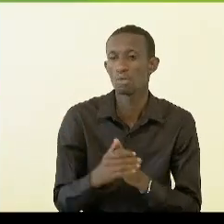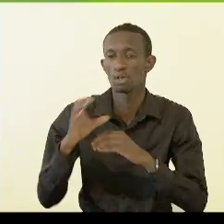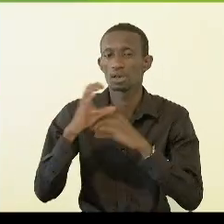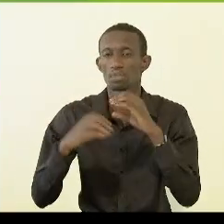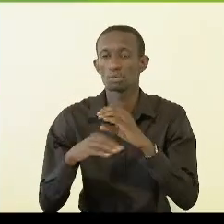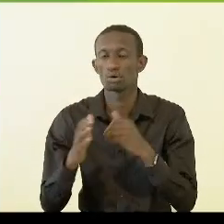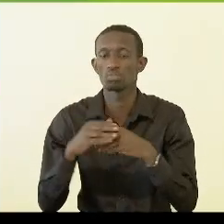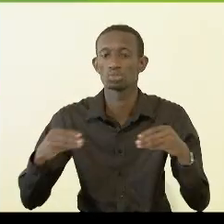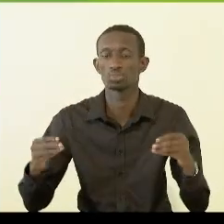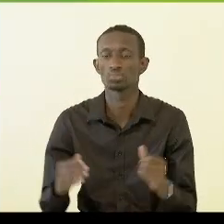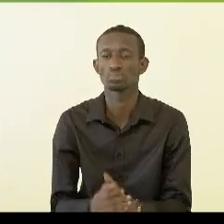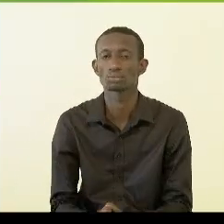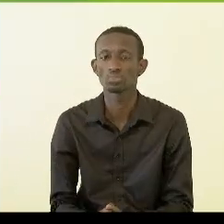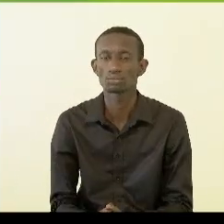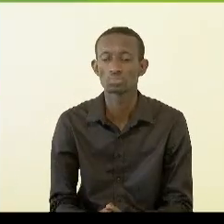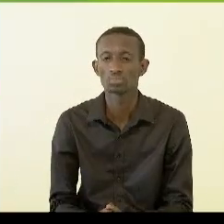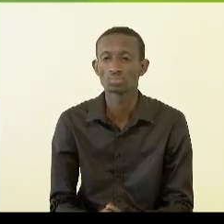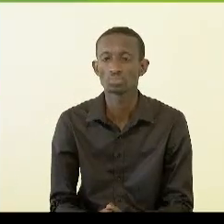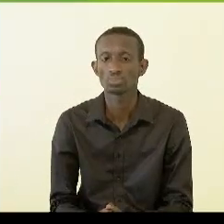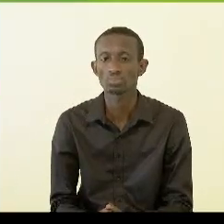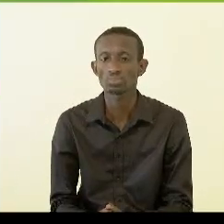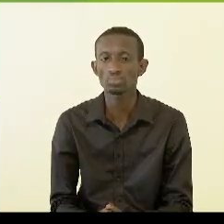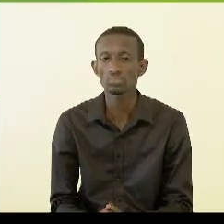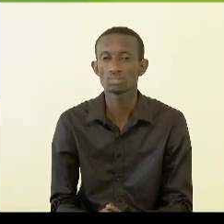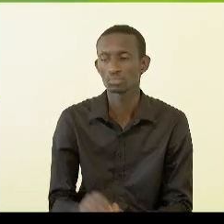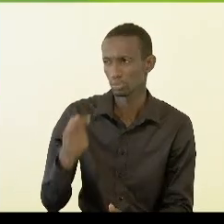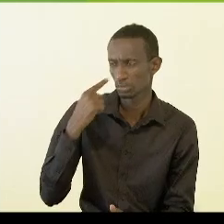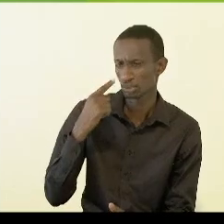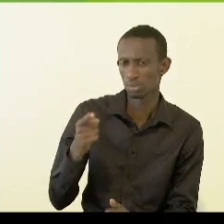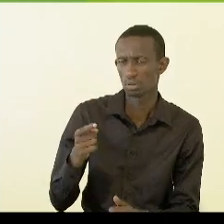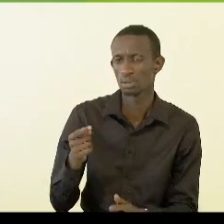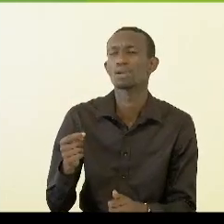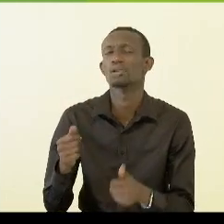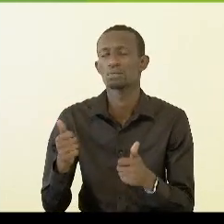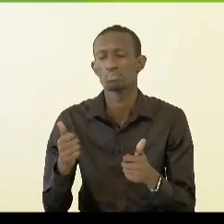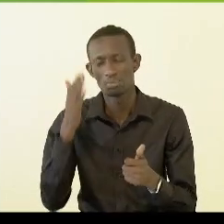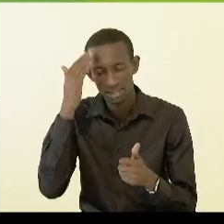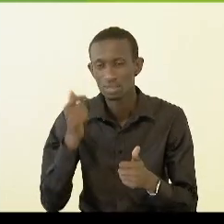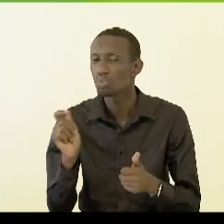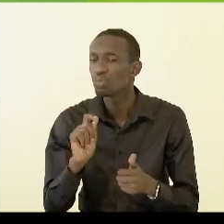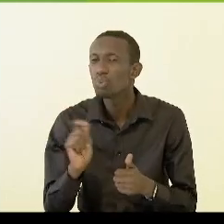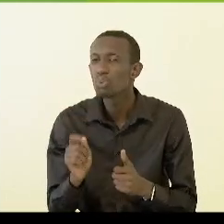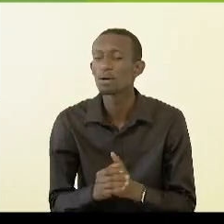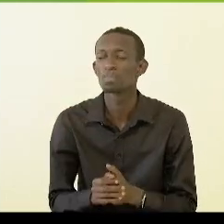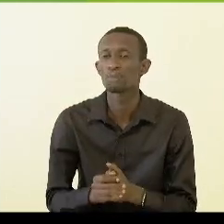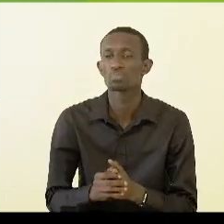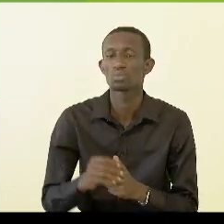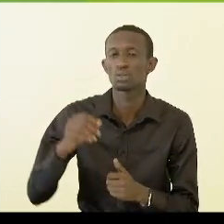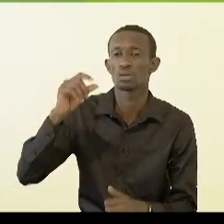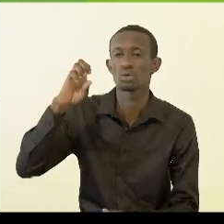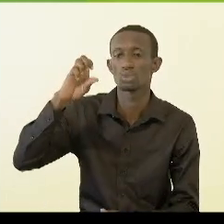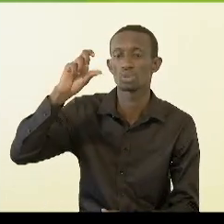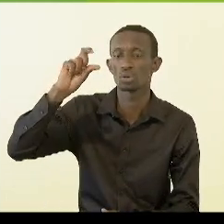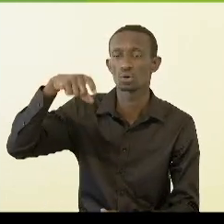we look at the chemical properties, we should be able to prepare. Then we'll be able to write equations to show how these acids react